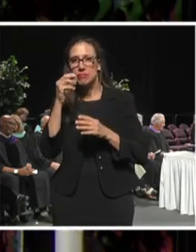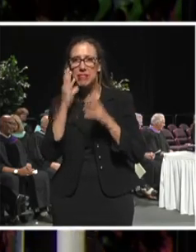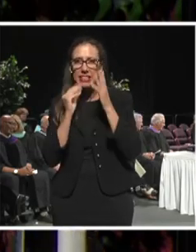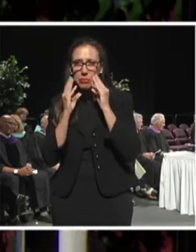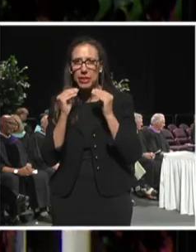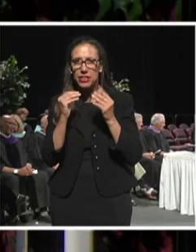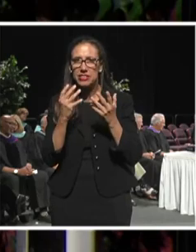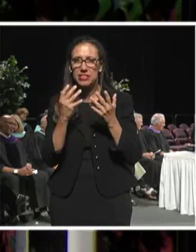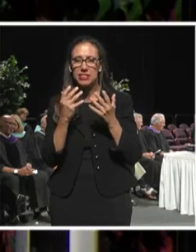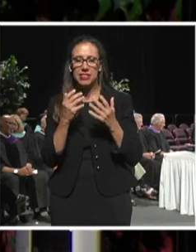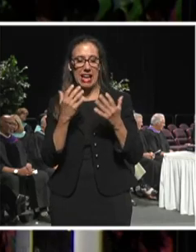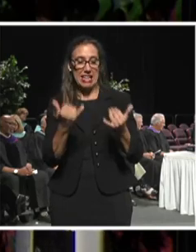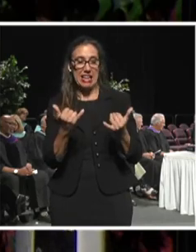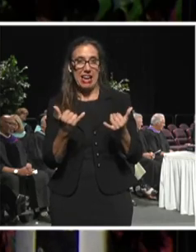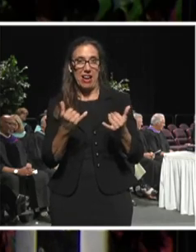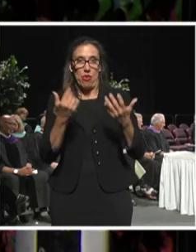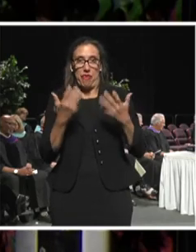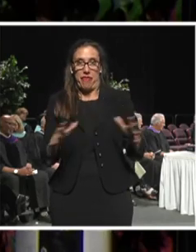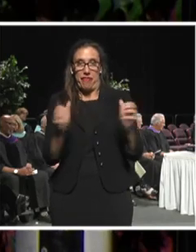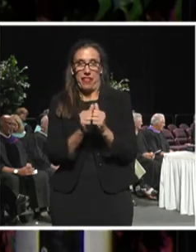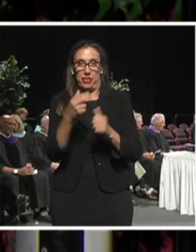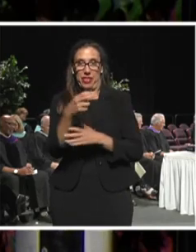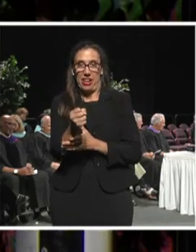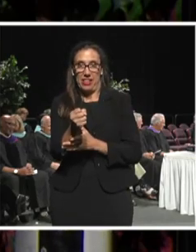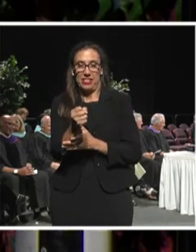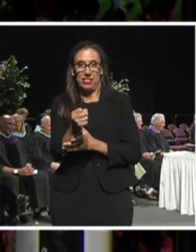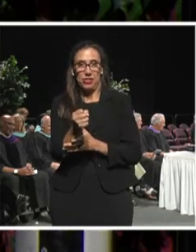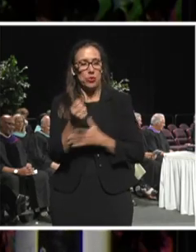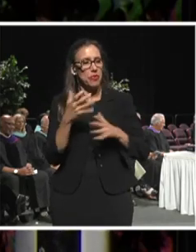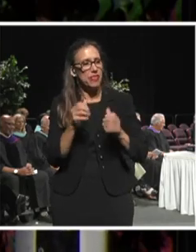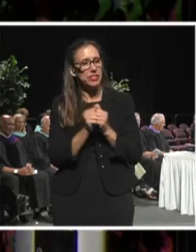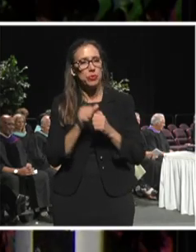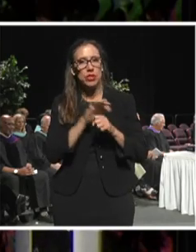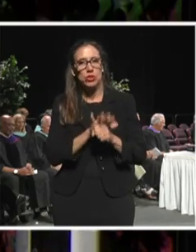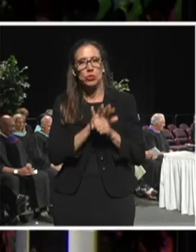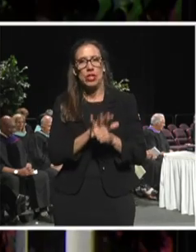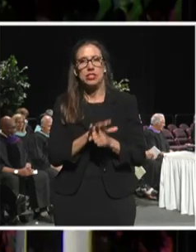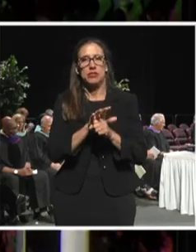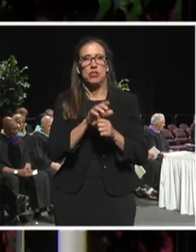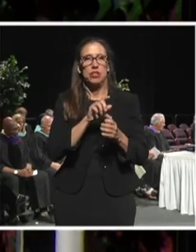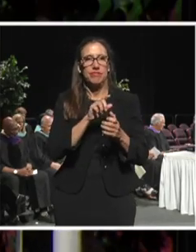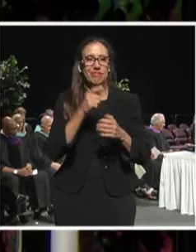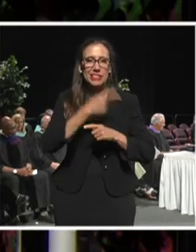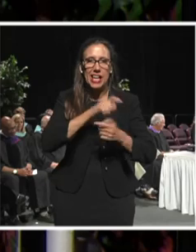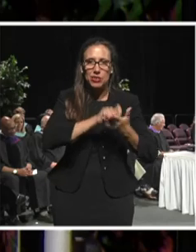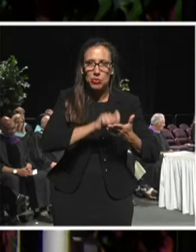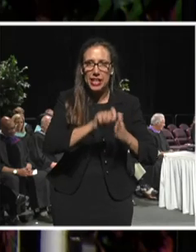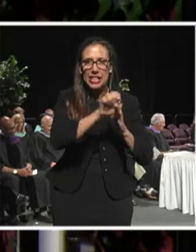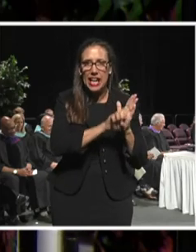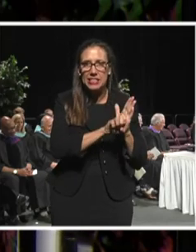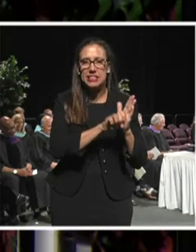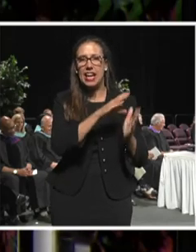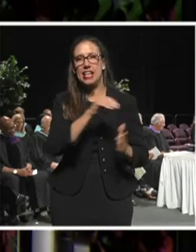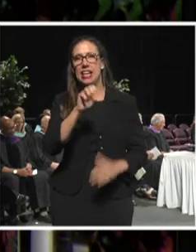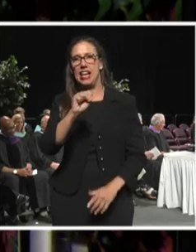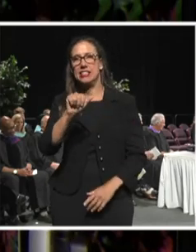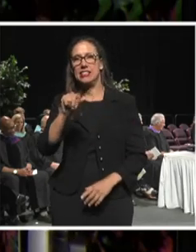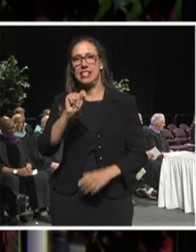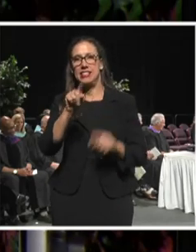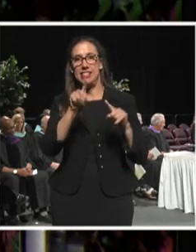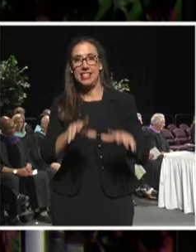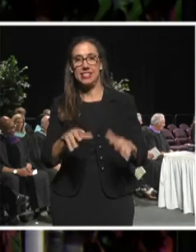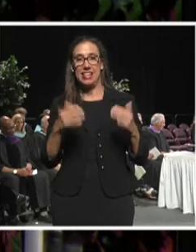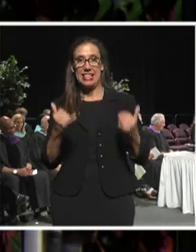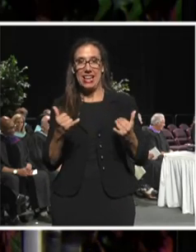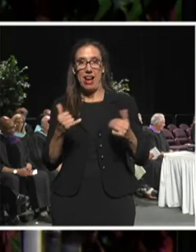And now here we are, done with high school. We're through with the stressful days of essays, AP classes, and SAT testing. Now,